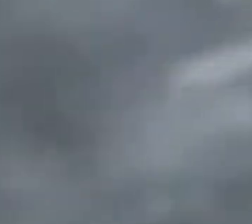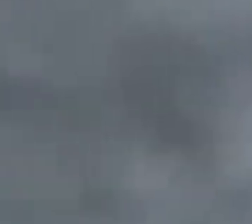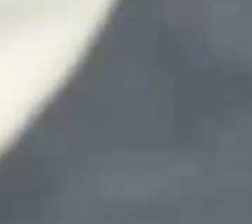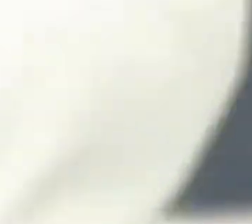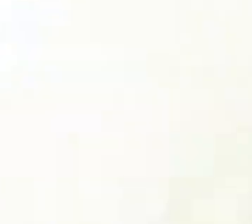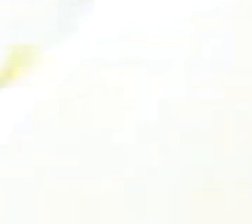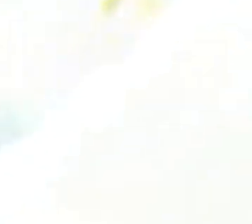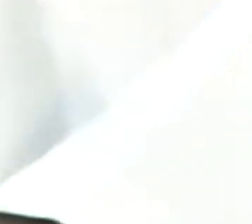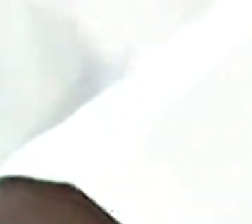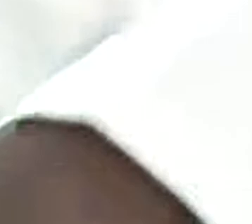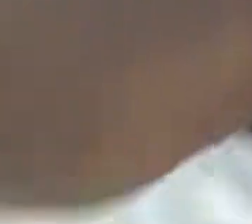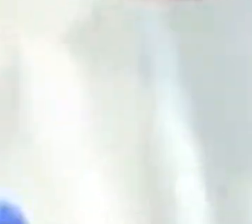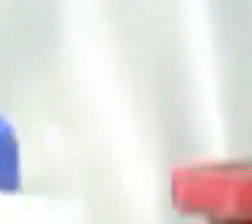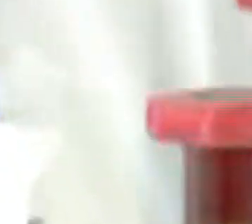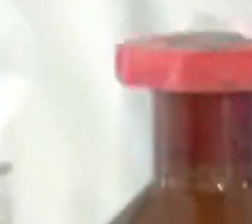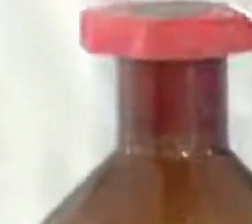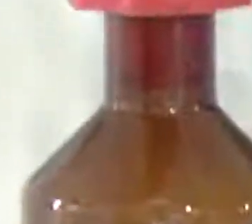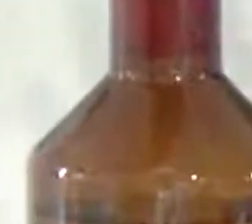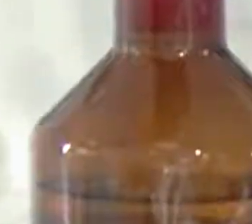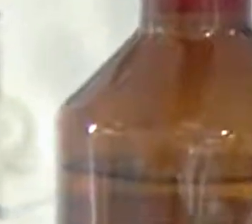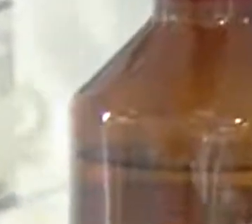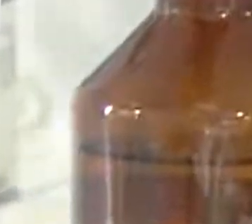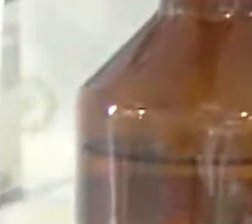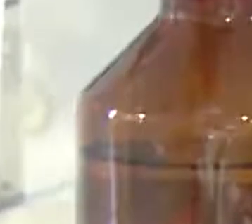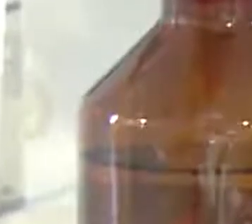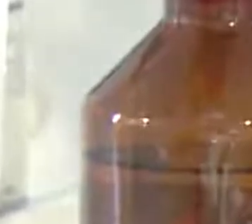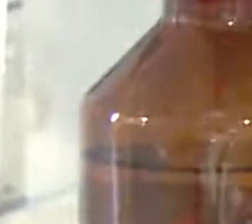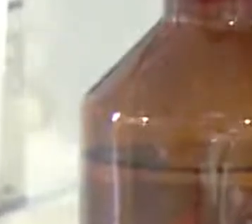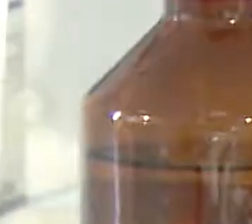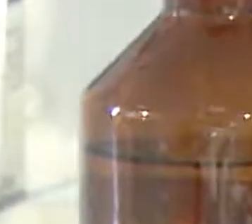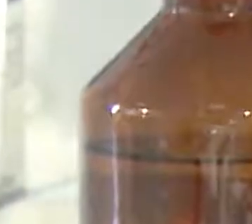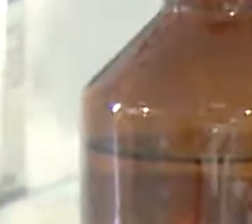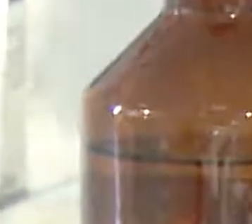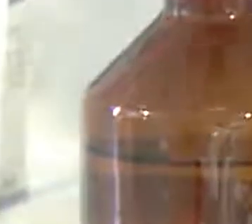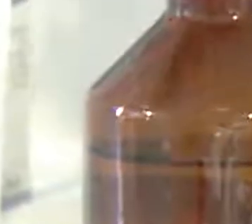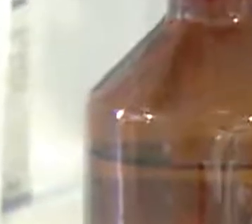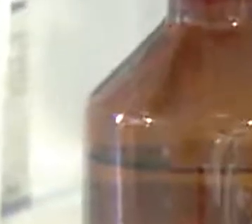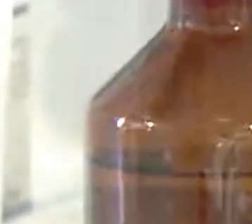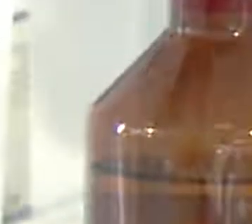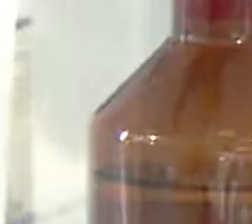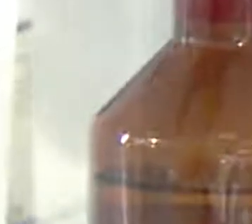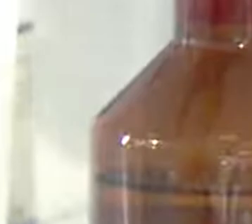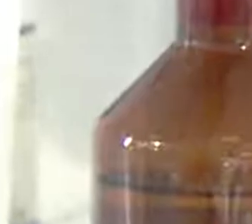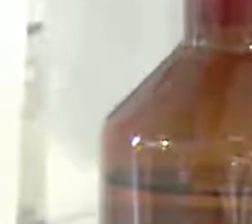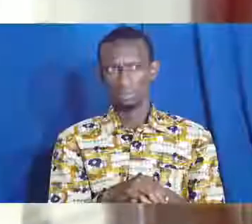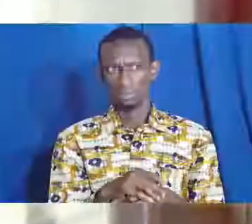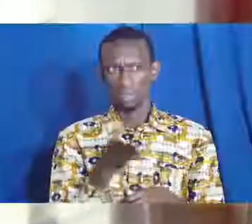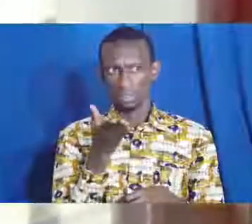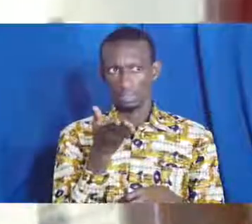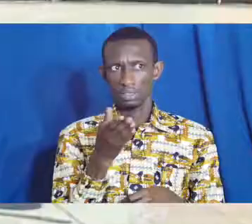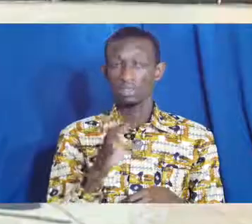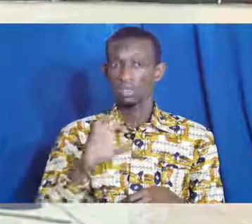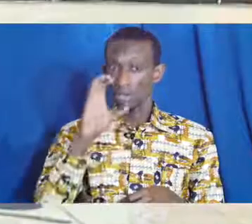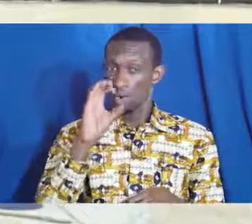is copper. The copper is depositing on this zinc plate. This is copper, the copper